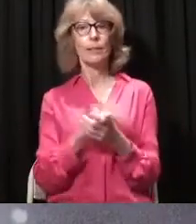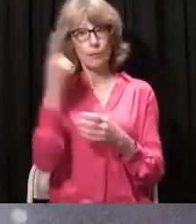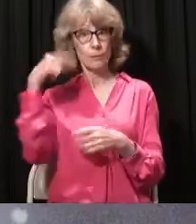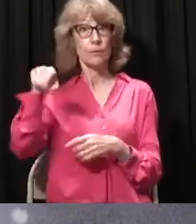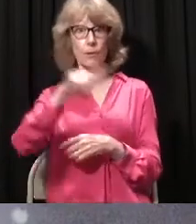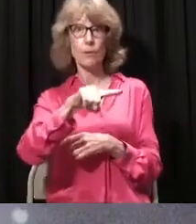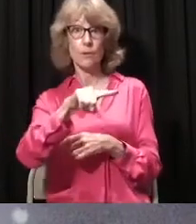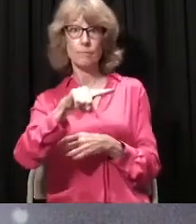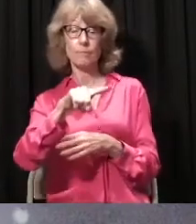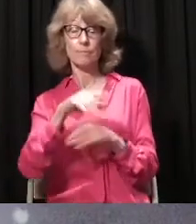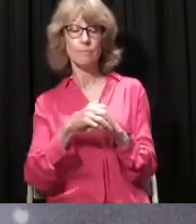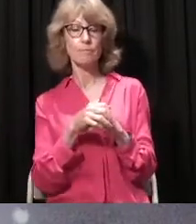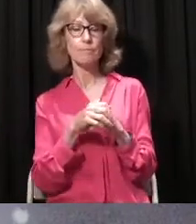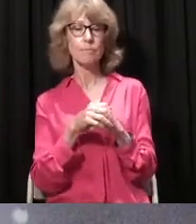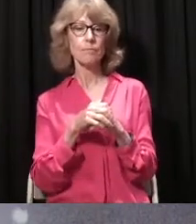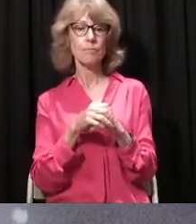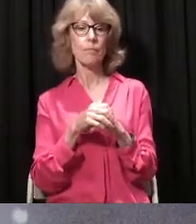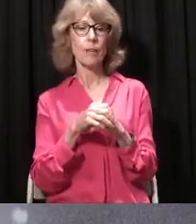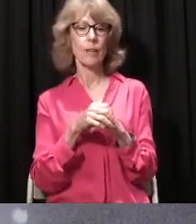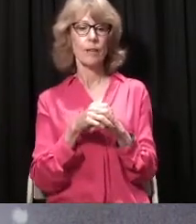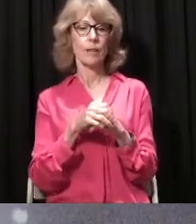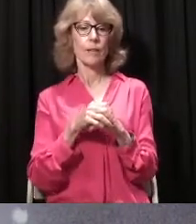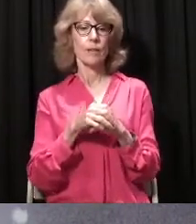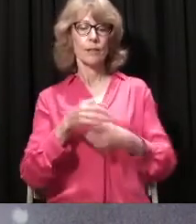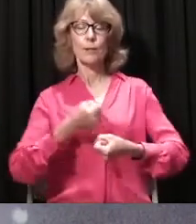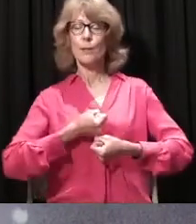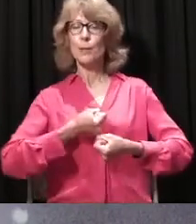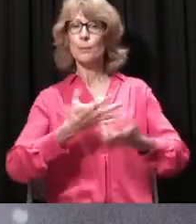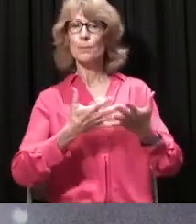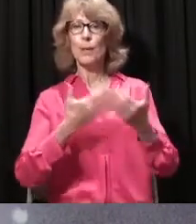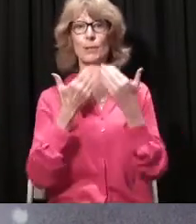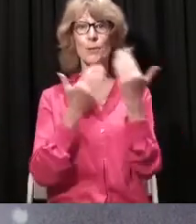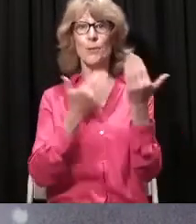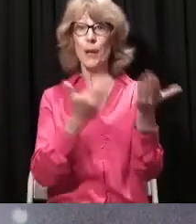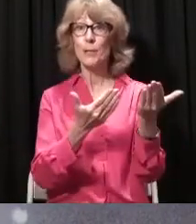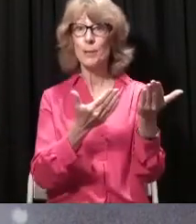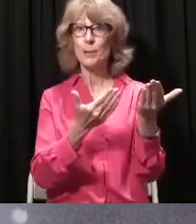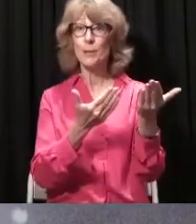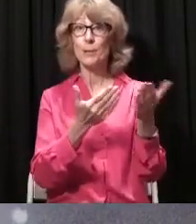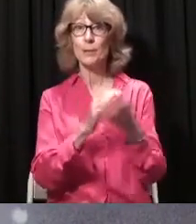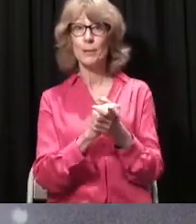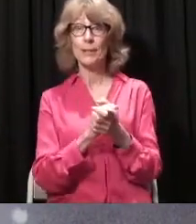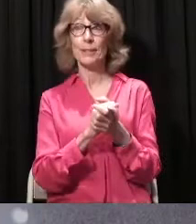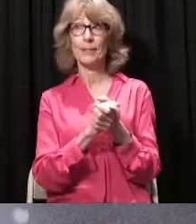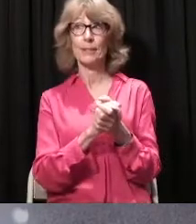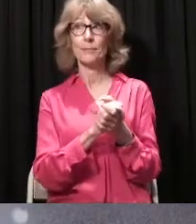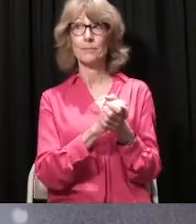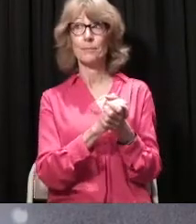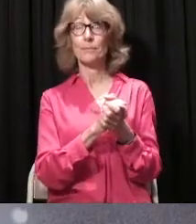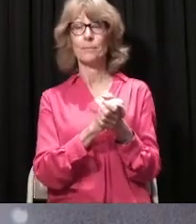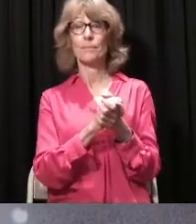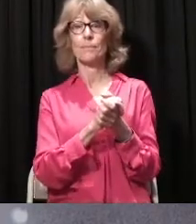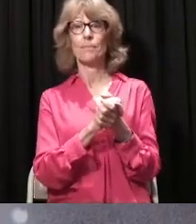lesson. Expressed gratitude unlocks the most complete version